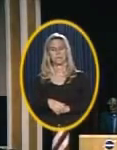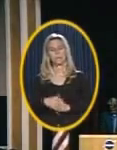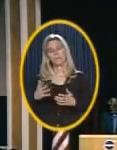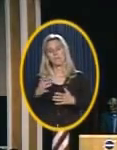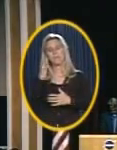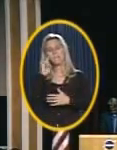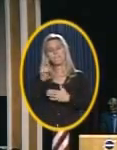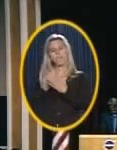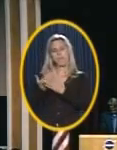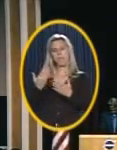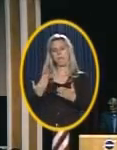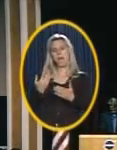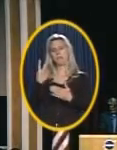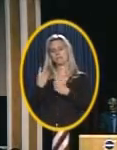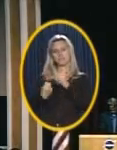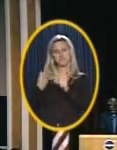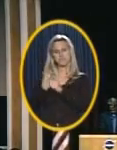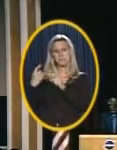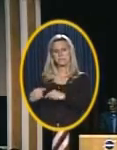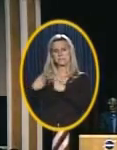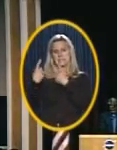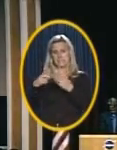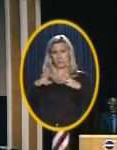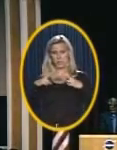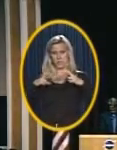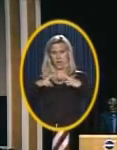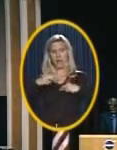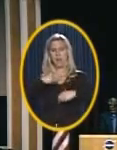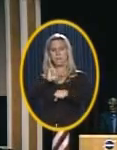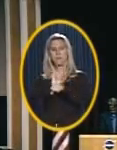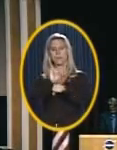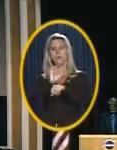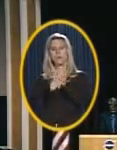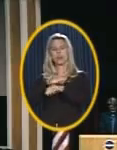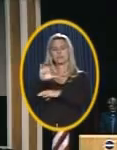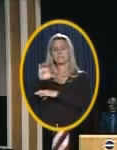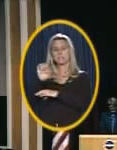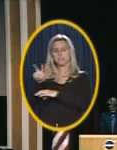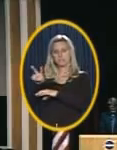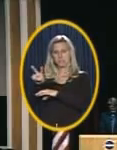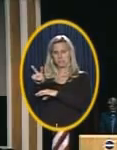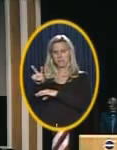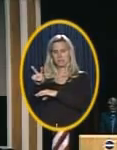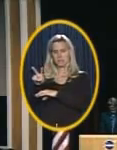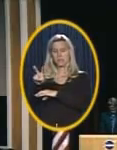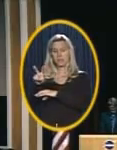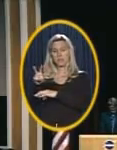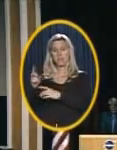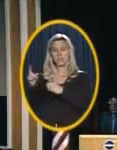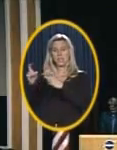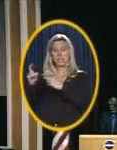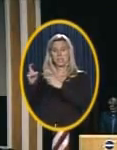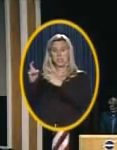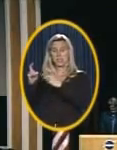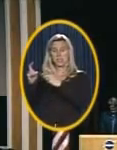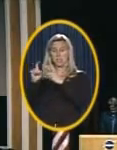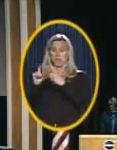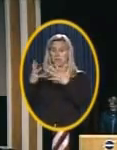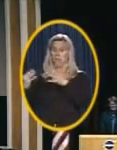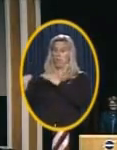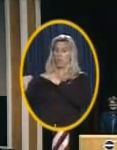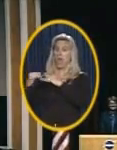Well, for the past couple of years since I retired, I've been working on a crew exploration vehicle. I've been giving them a very lot of